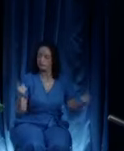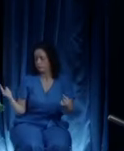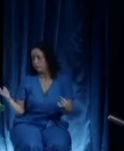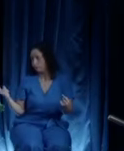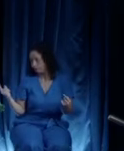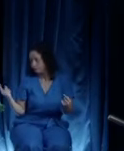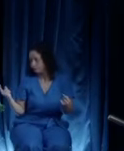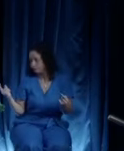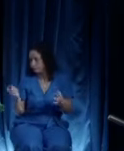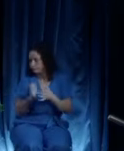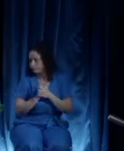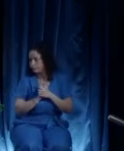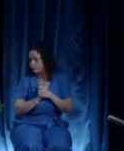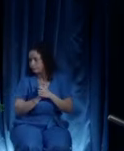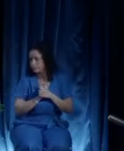that